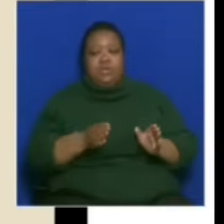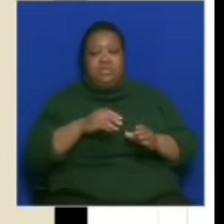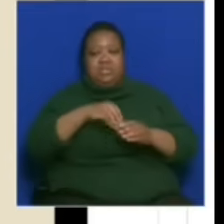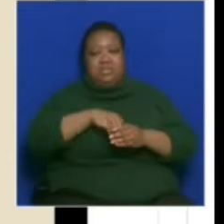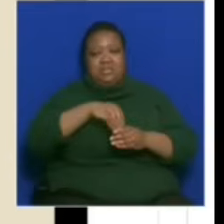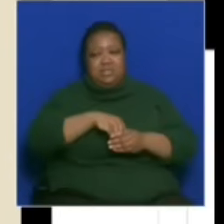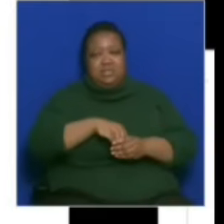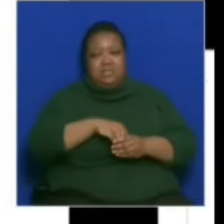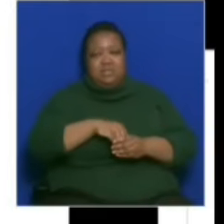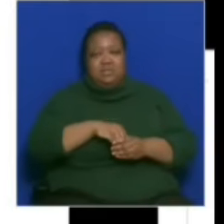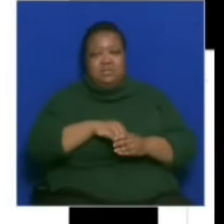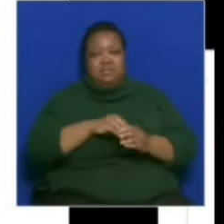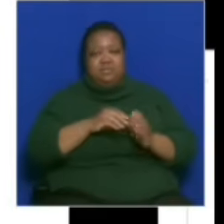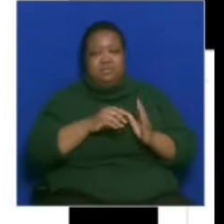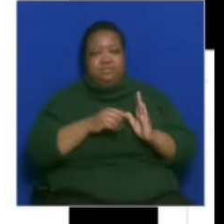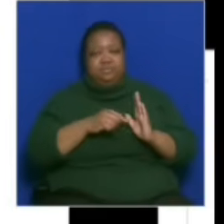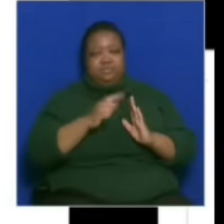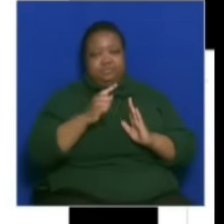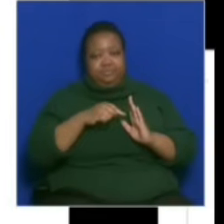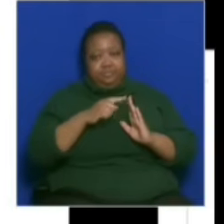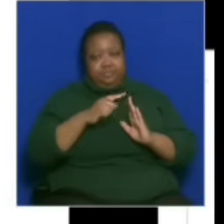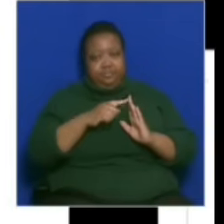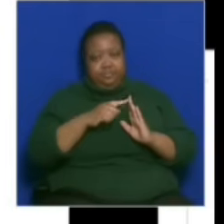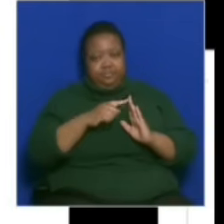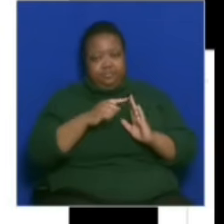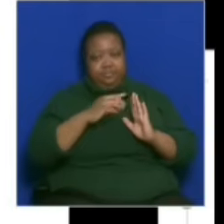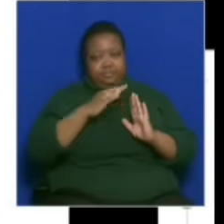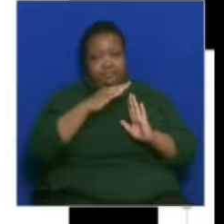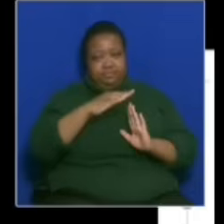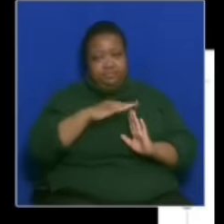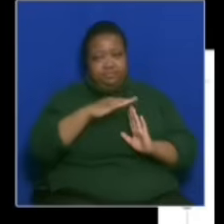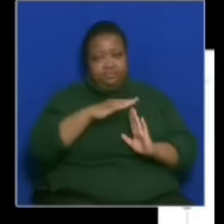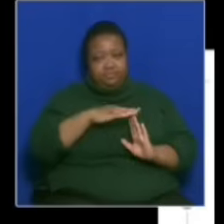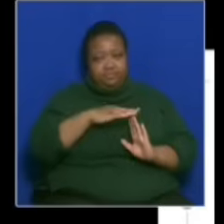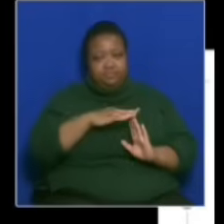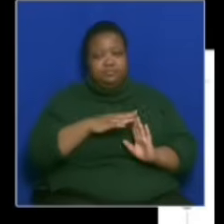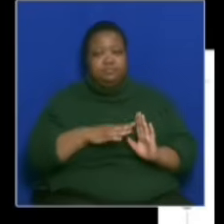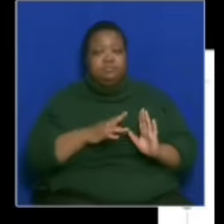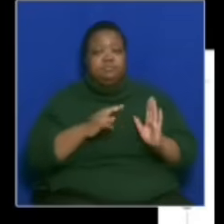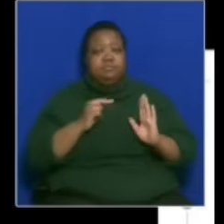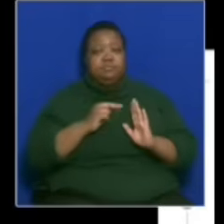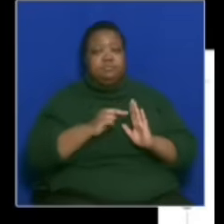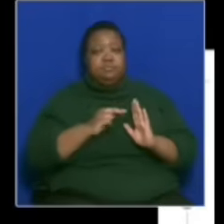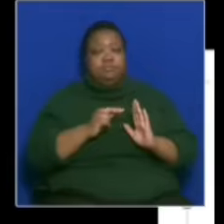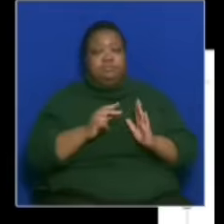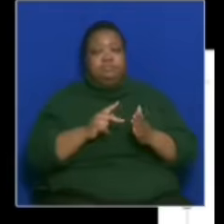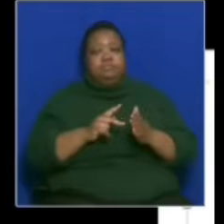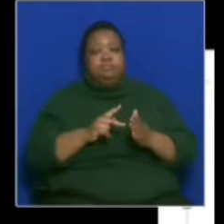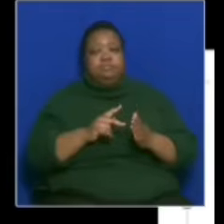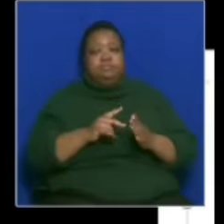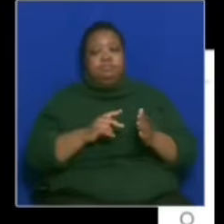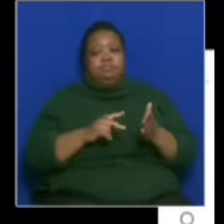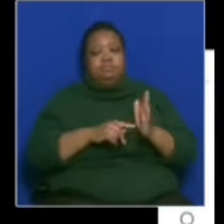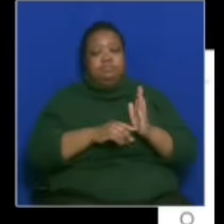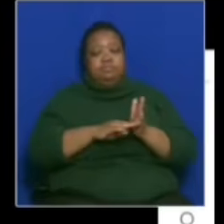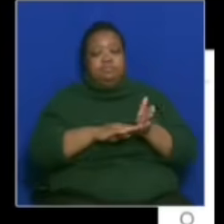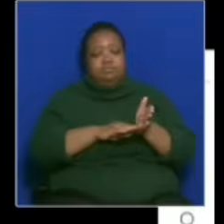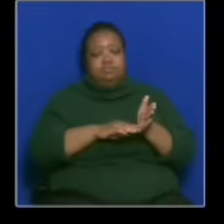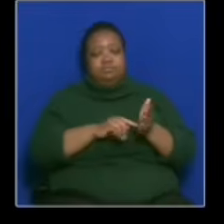higher, one sees at the foot of 6048.